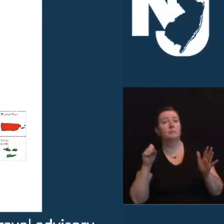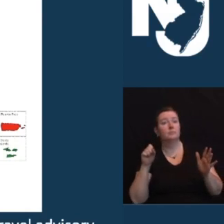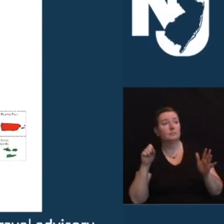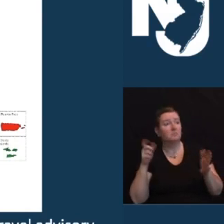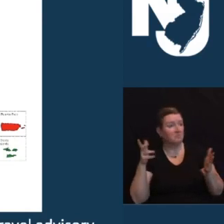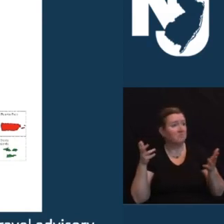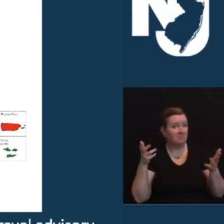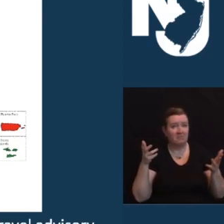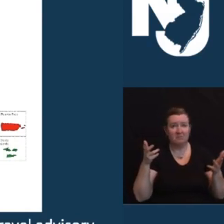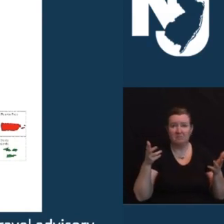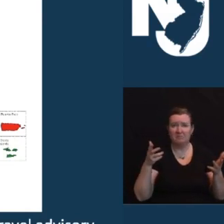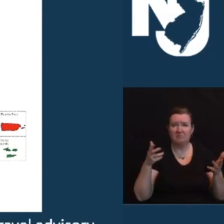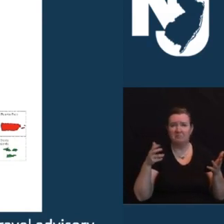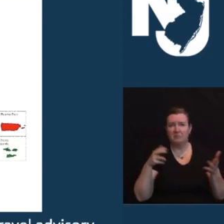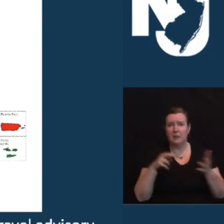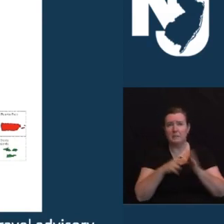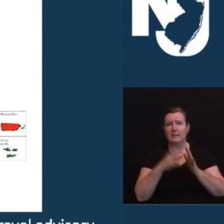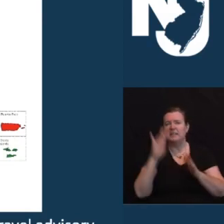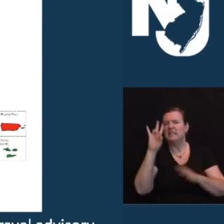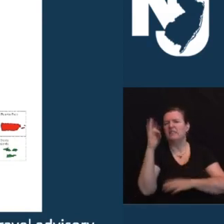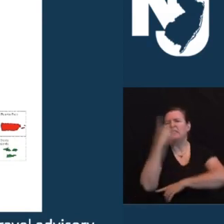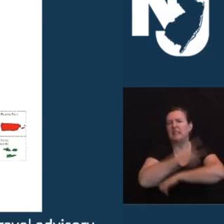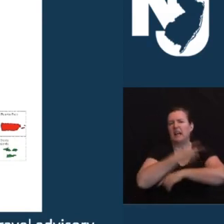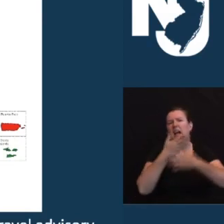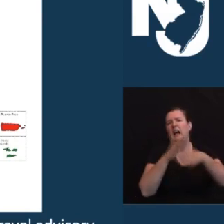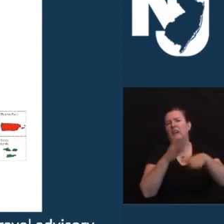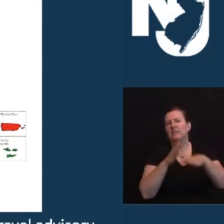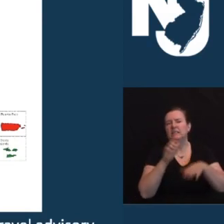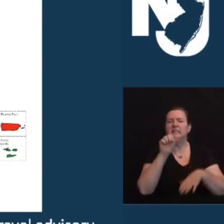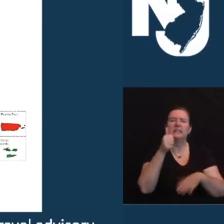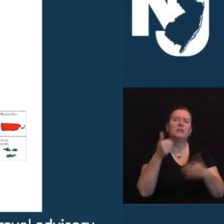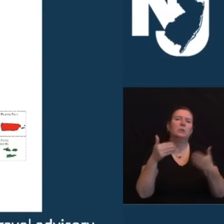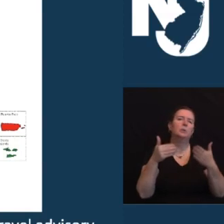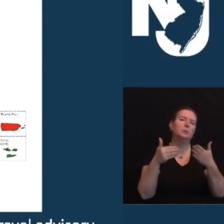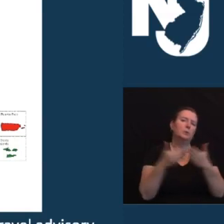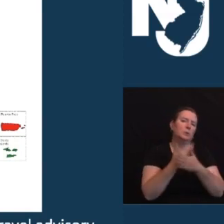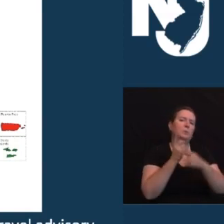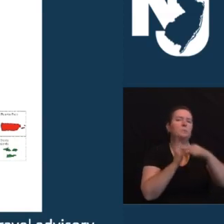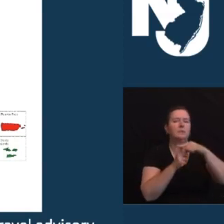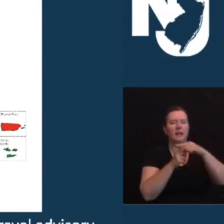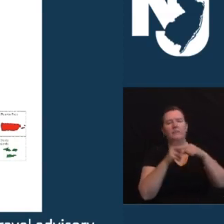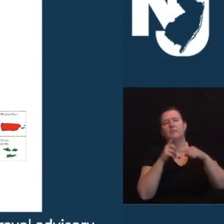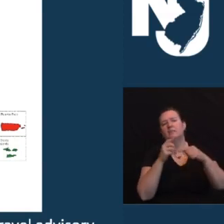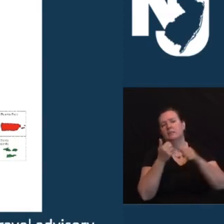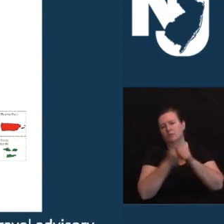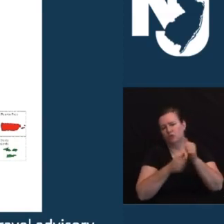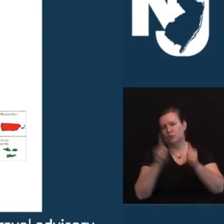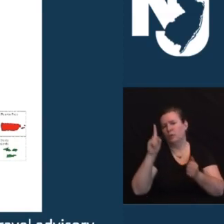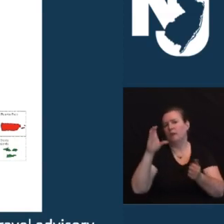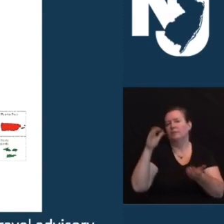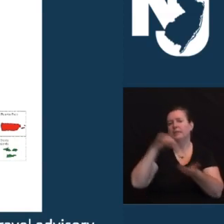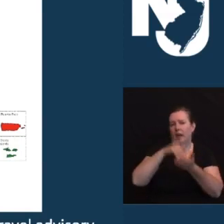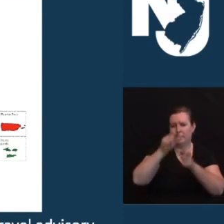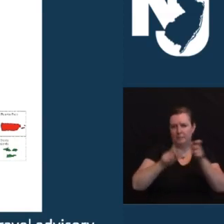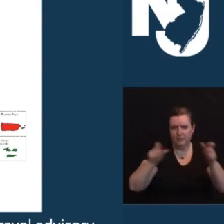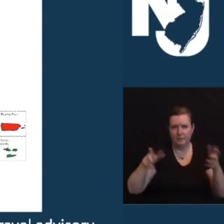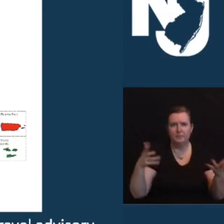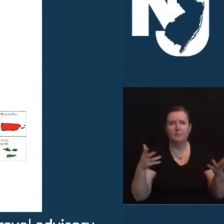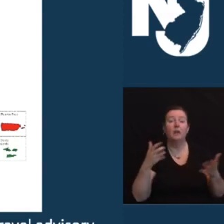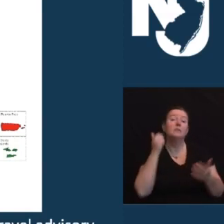a 7-day rolling average, either more than 10 new cases of coronavirus per 100,000 residents or a daily